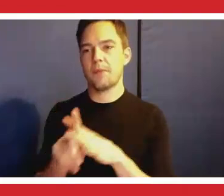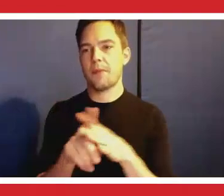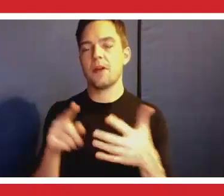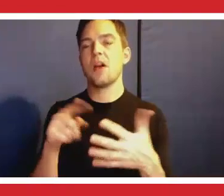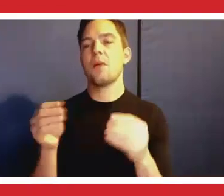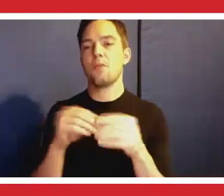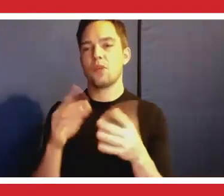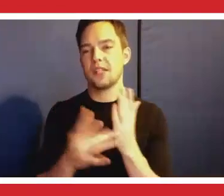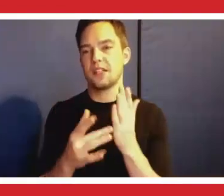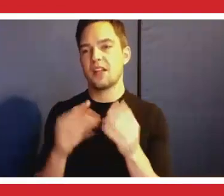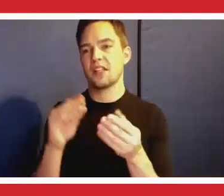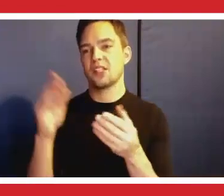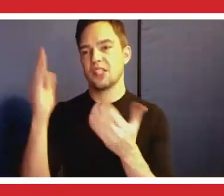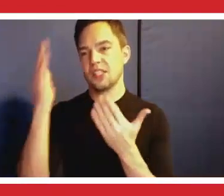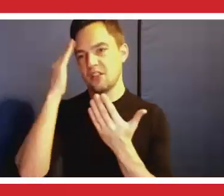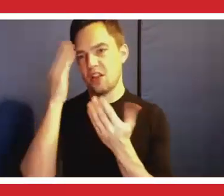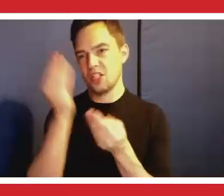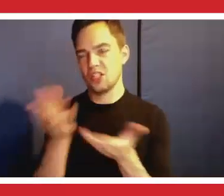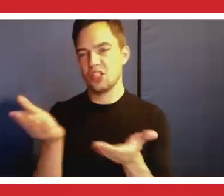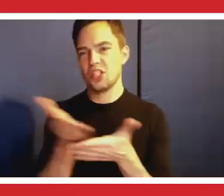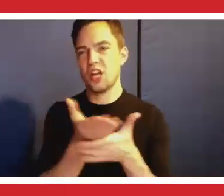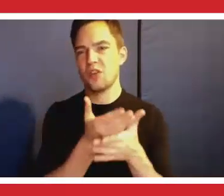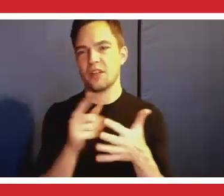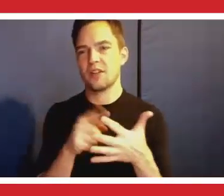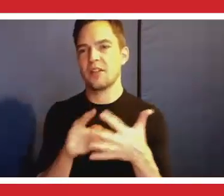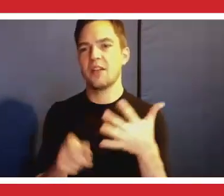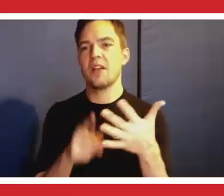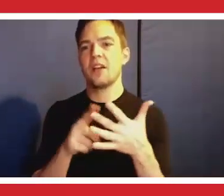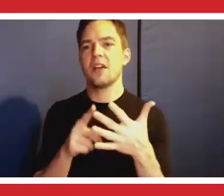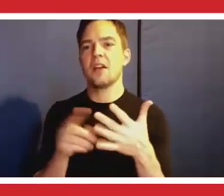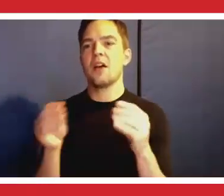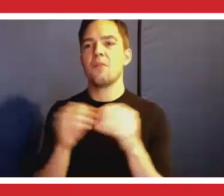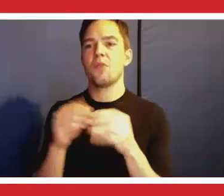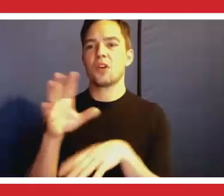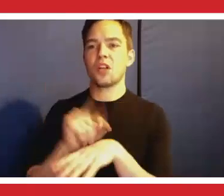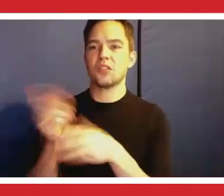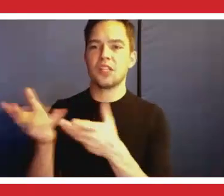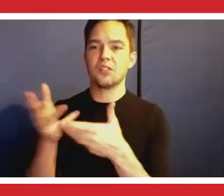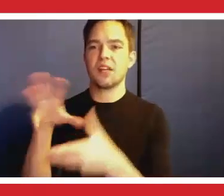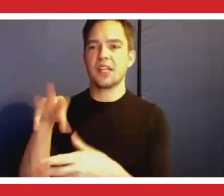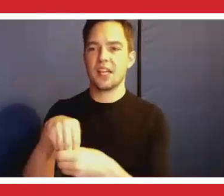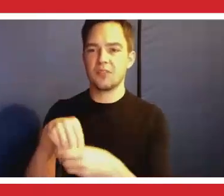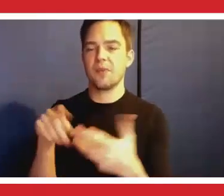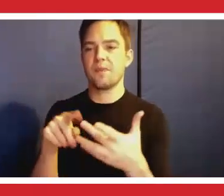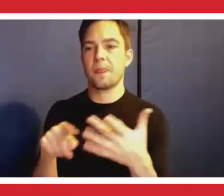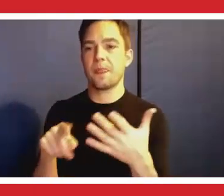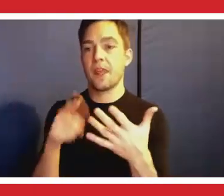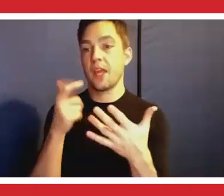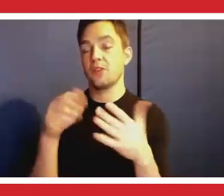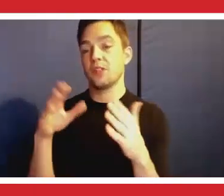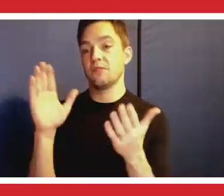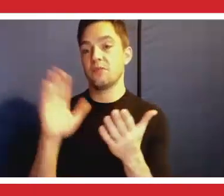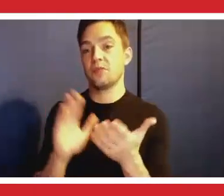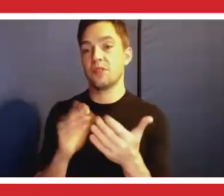sharing. Thirdly, more consultation and engagement. interestingly, down towards the bottom was more